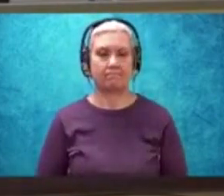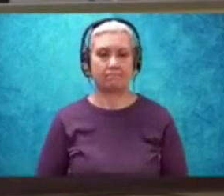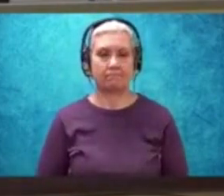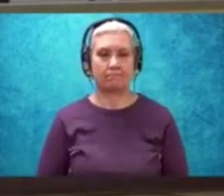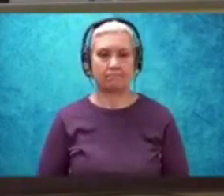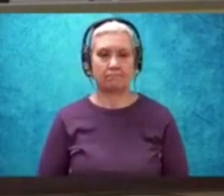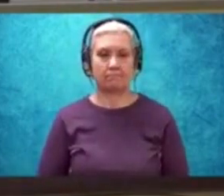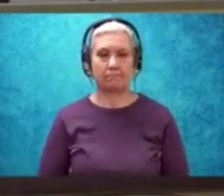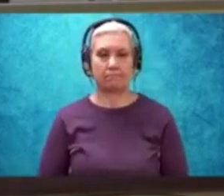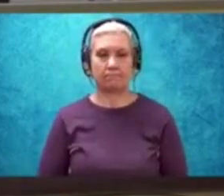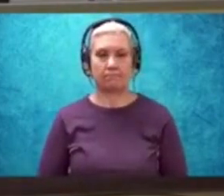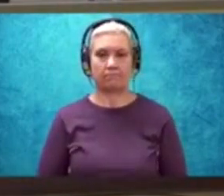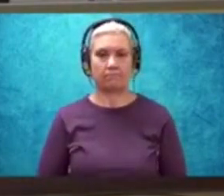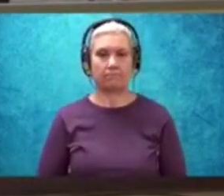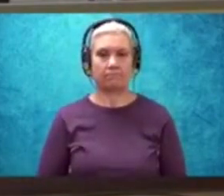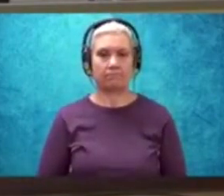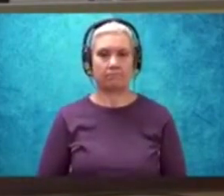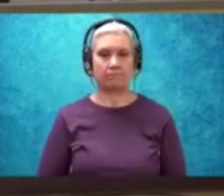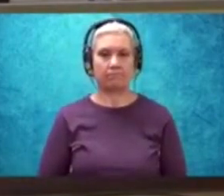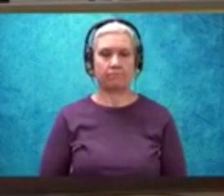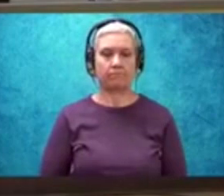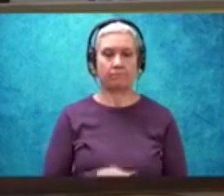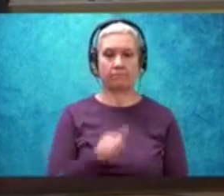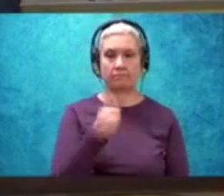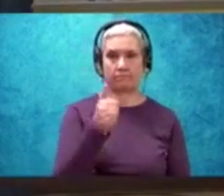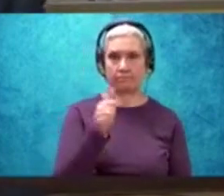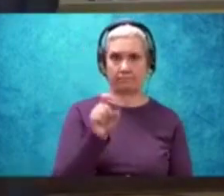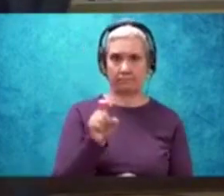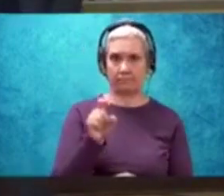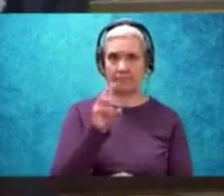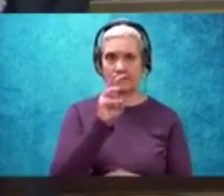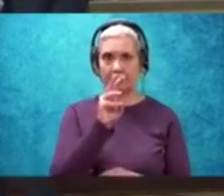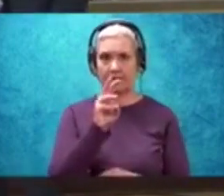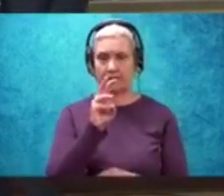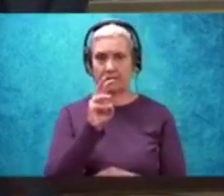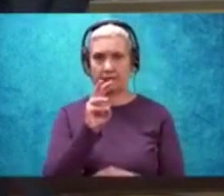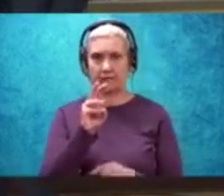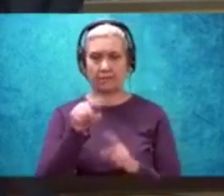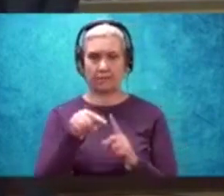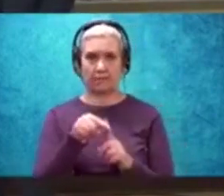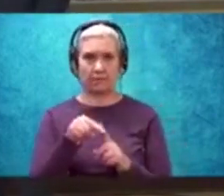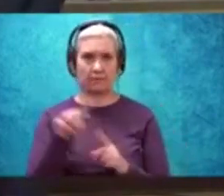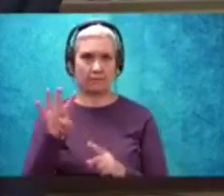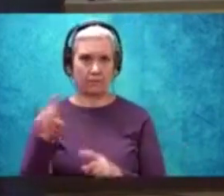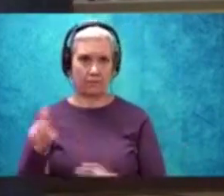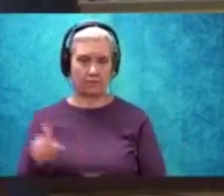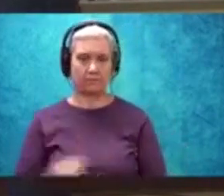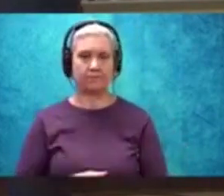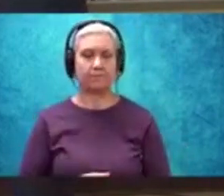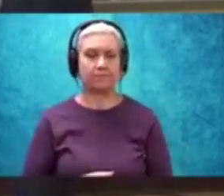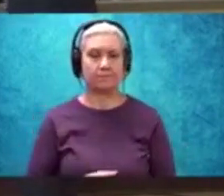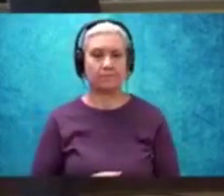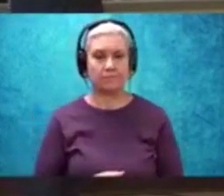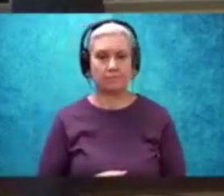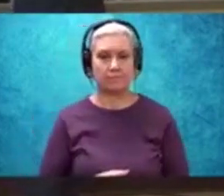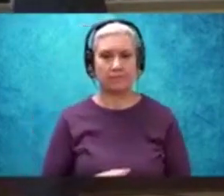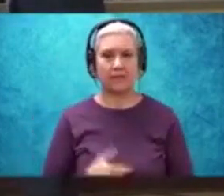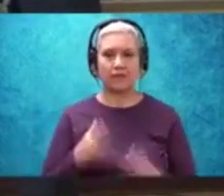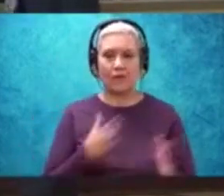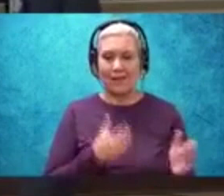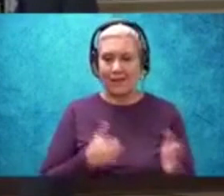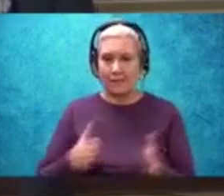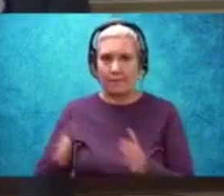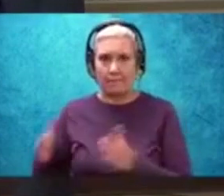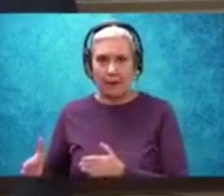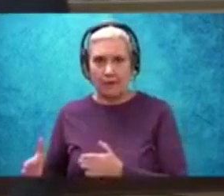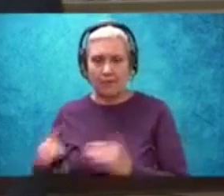And the 10x is from 6 plus 4x. So how can we use this structure and these patterns